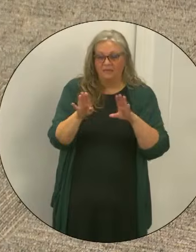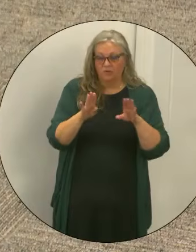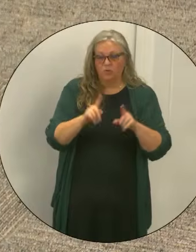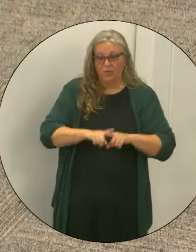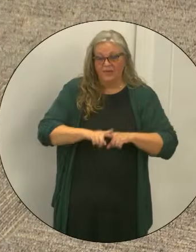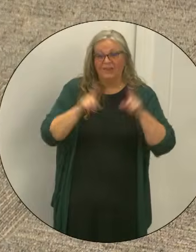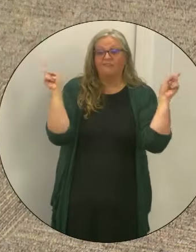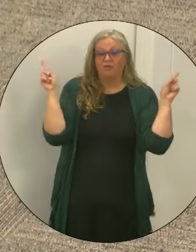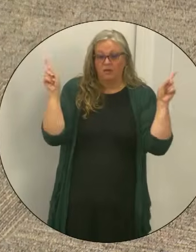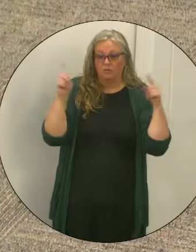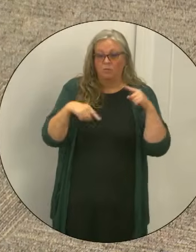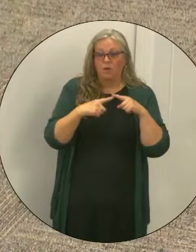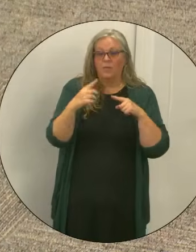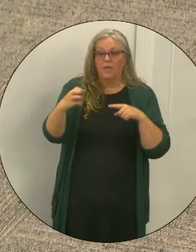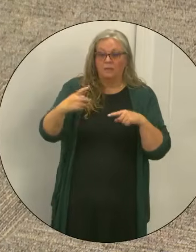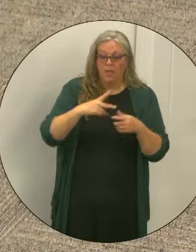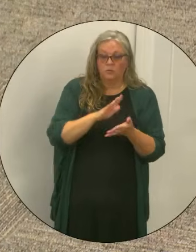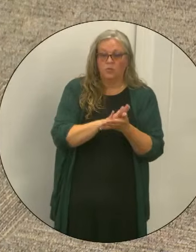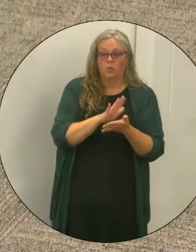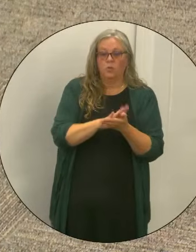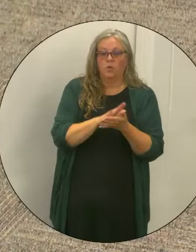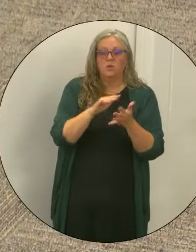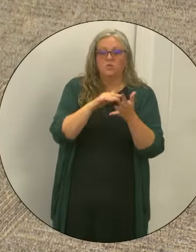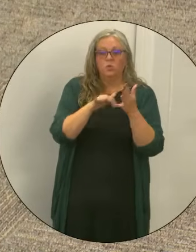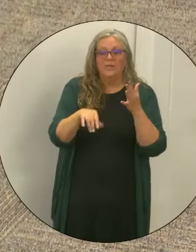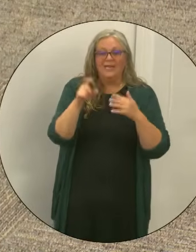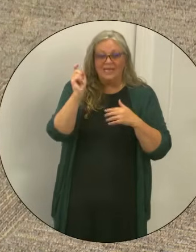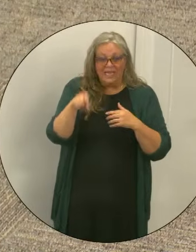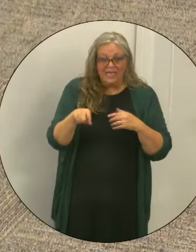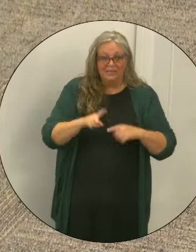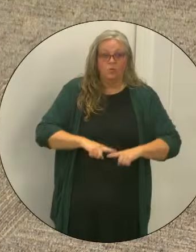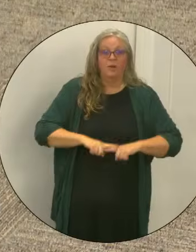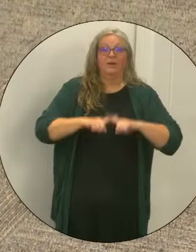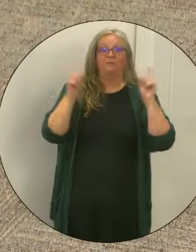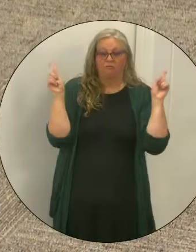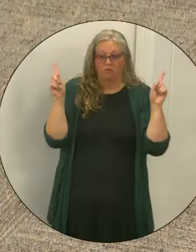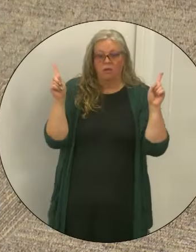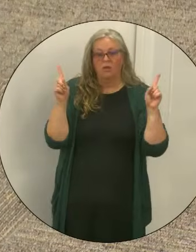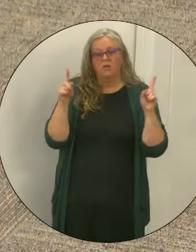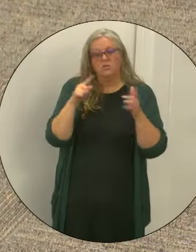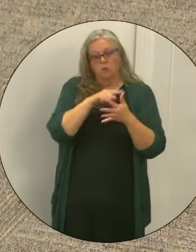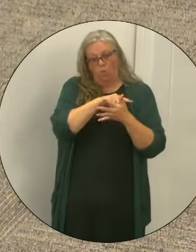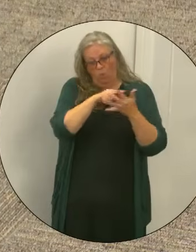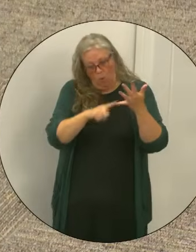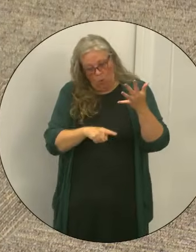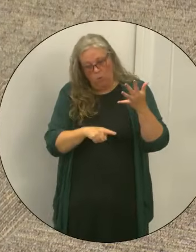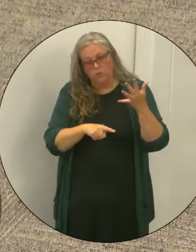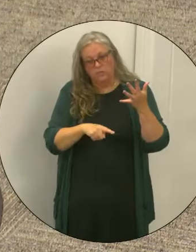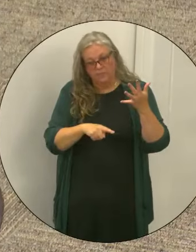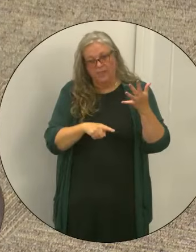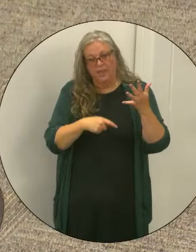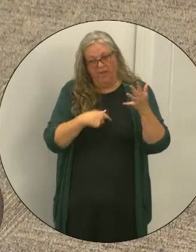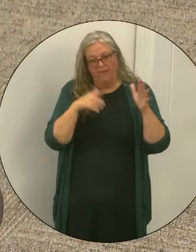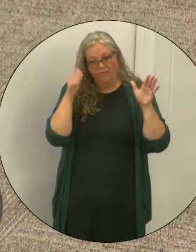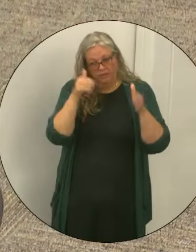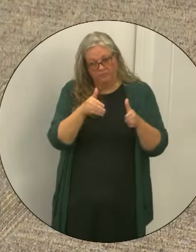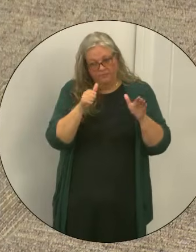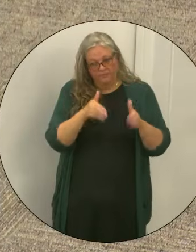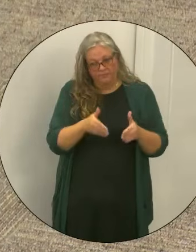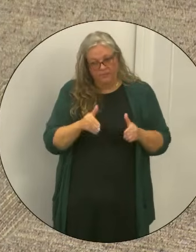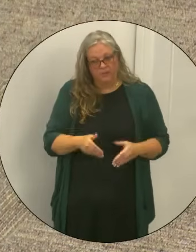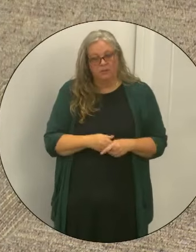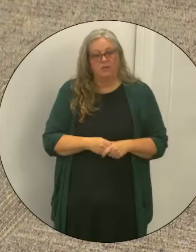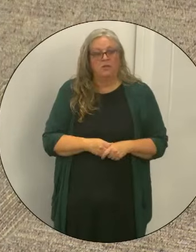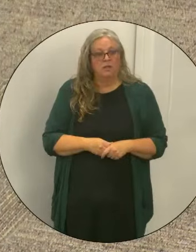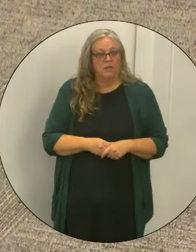we returned. Student needs were drastically differentiated. And so those are things that have been addressed. And I think it started with, as we